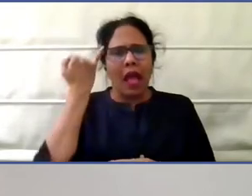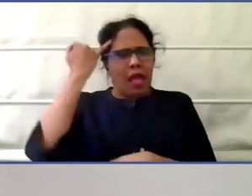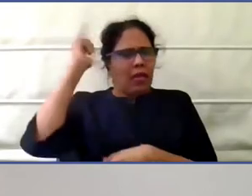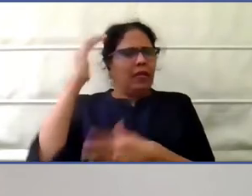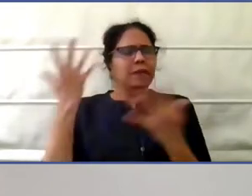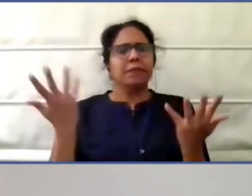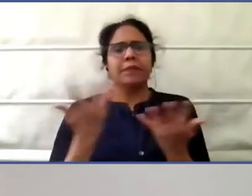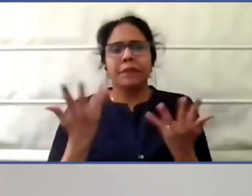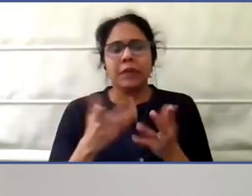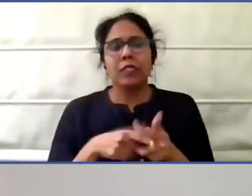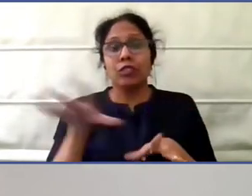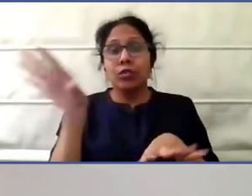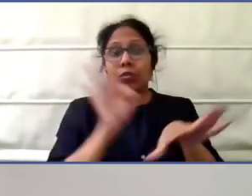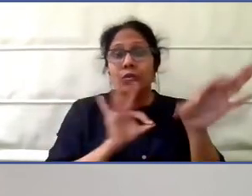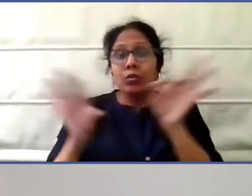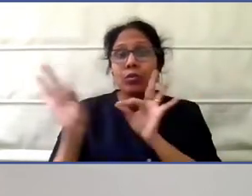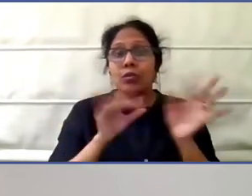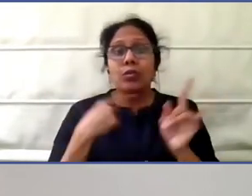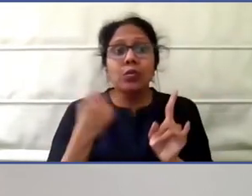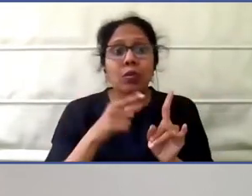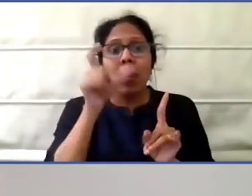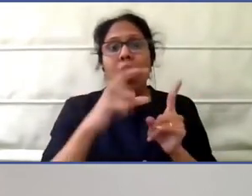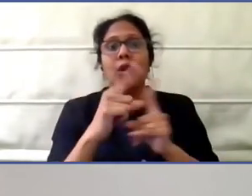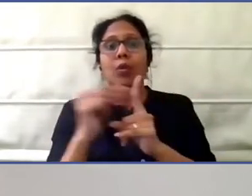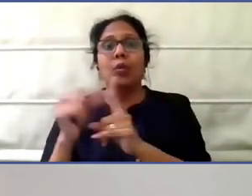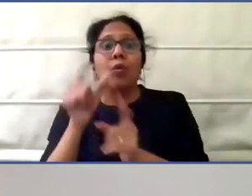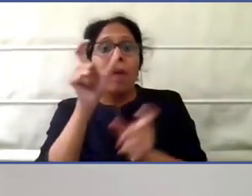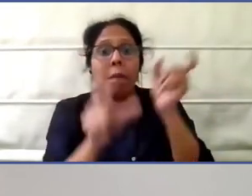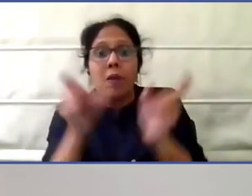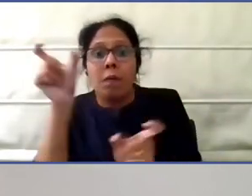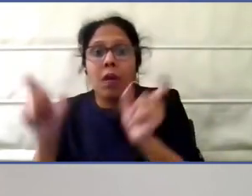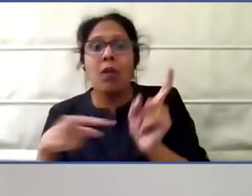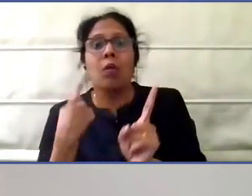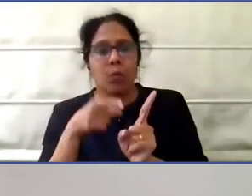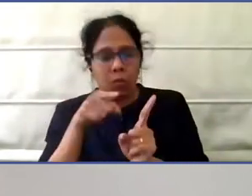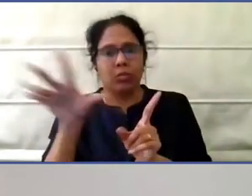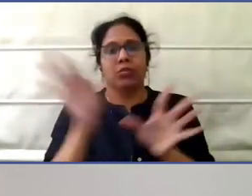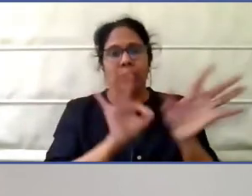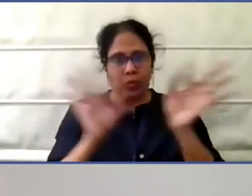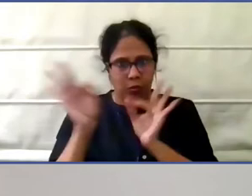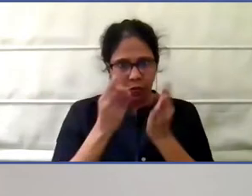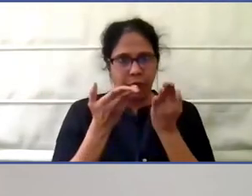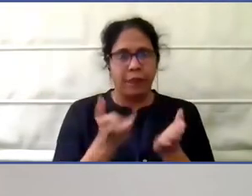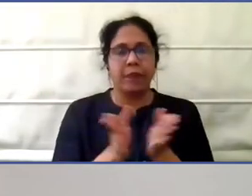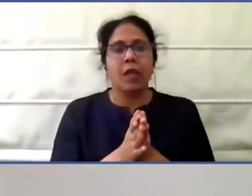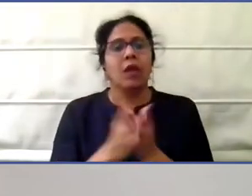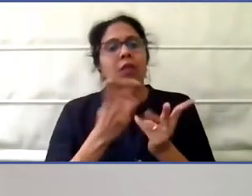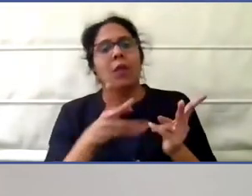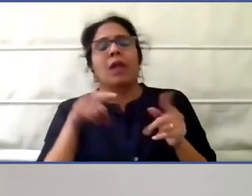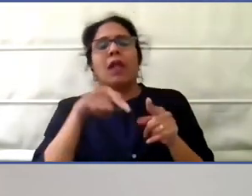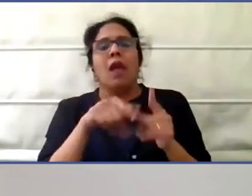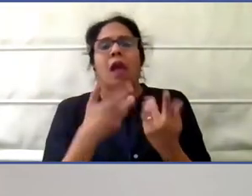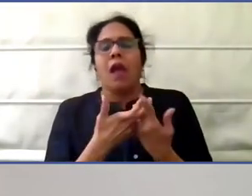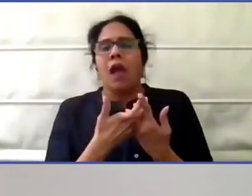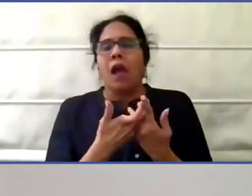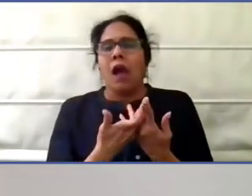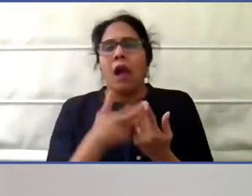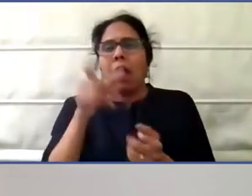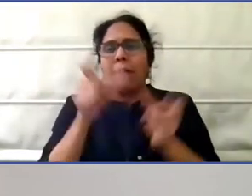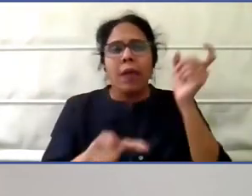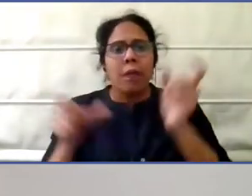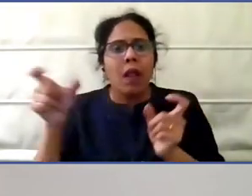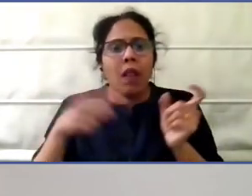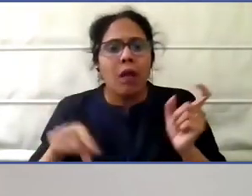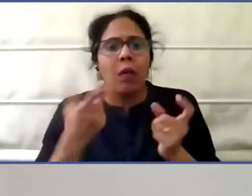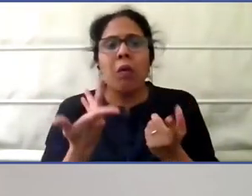the doers as fellows. In this particular domain, in any case, we do not have